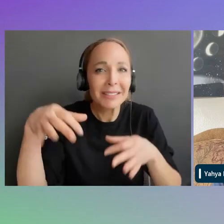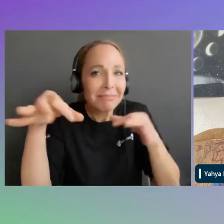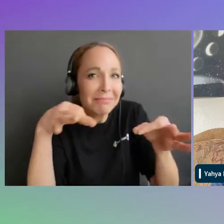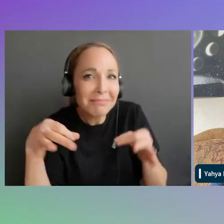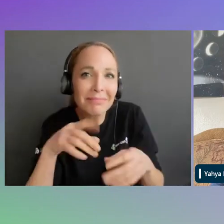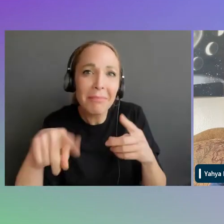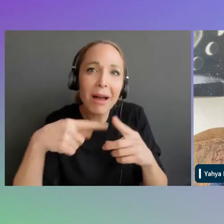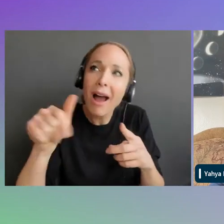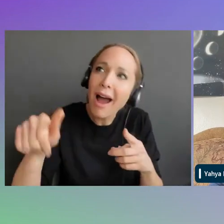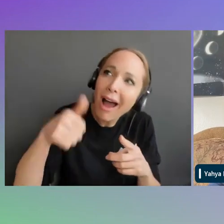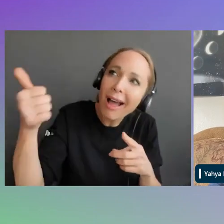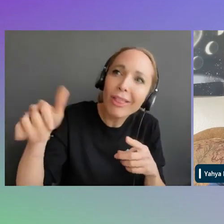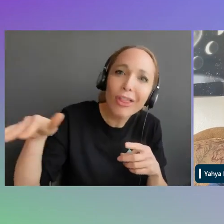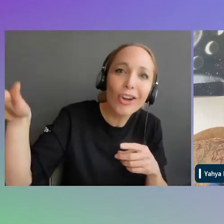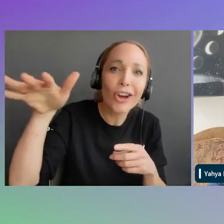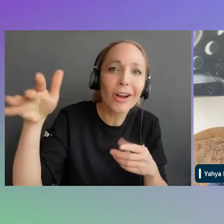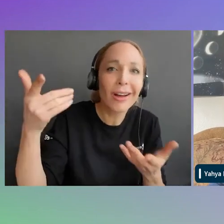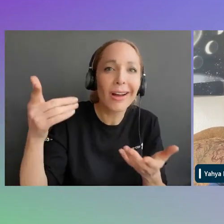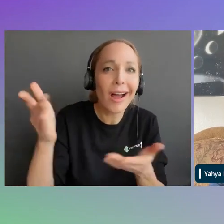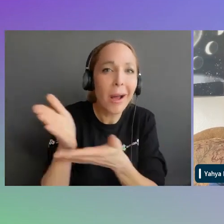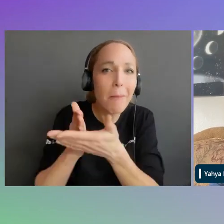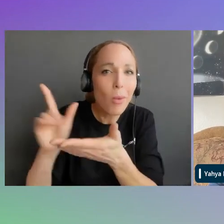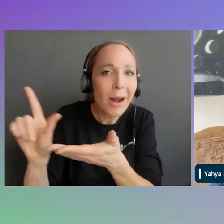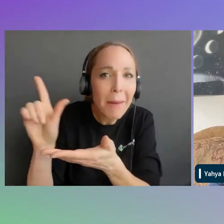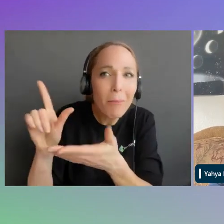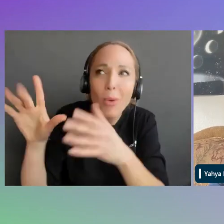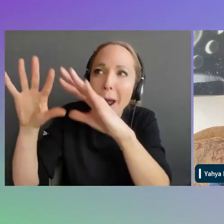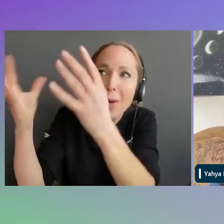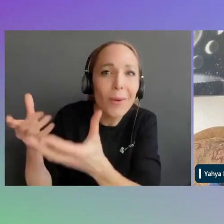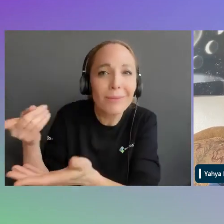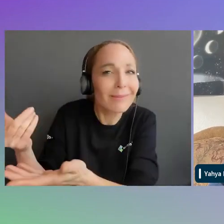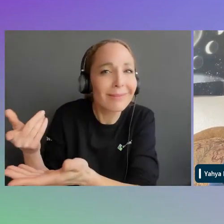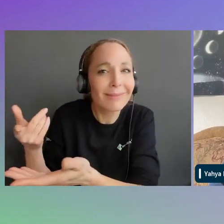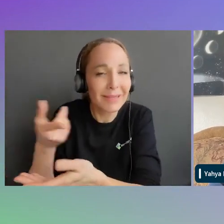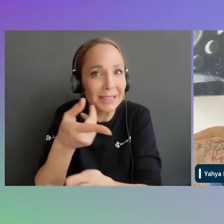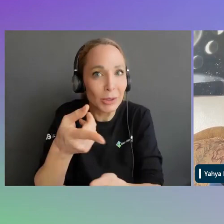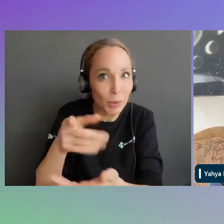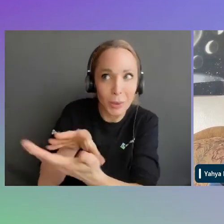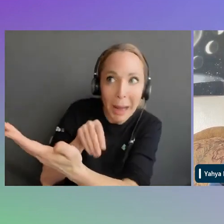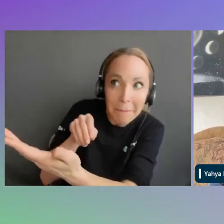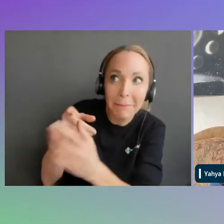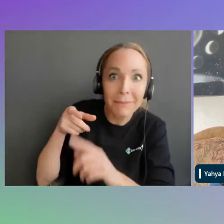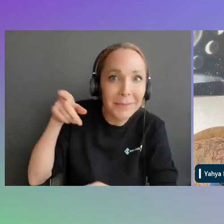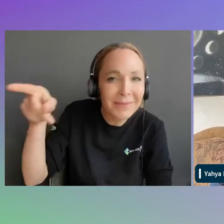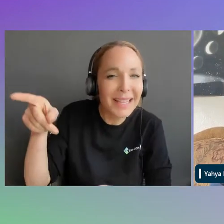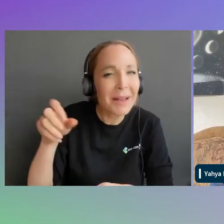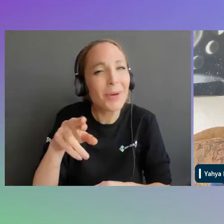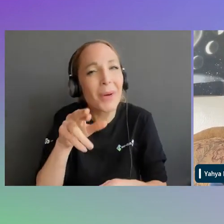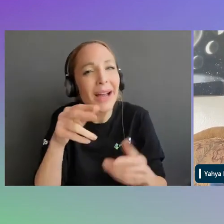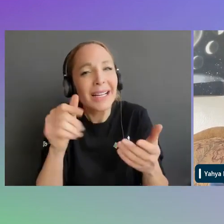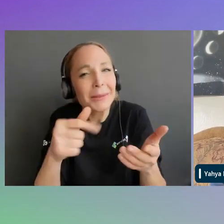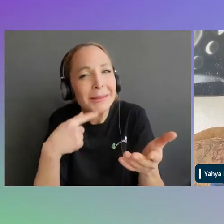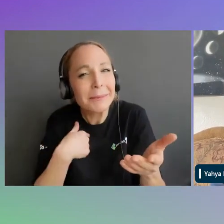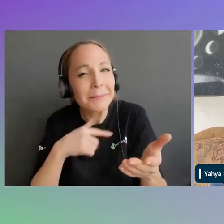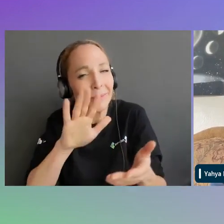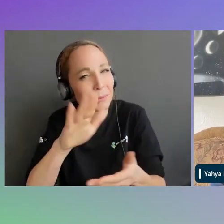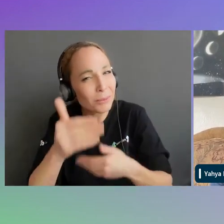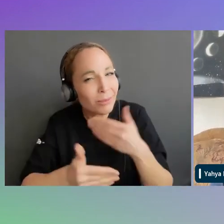of accessibility? What were your results, if so? So kind of, if you could just talk a little bit about the process